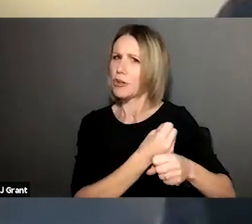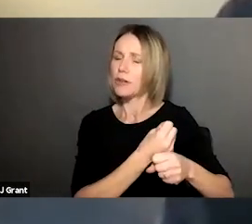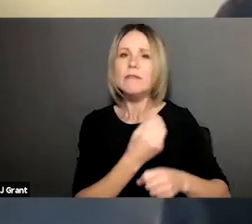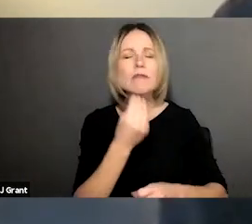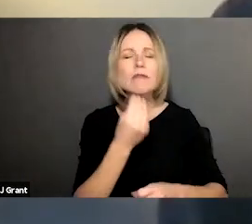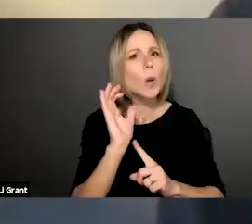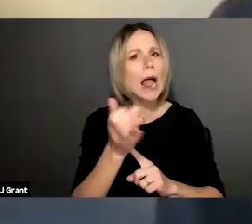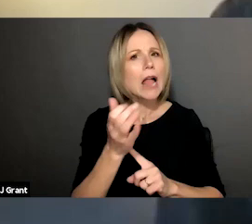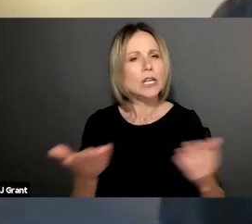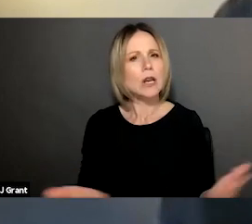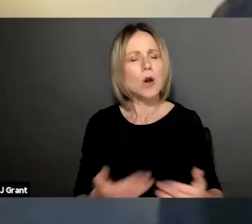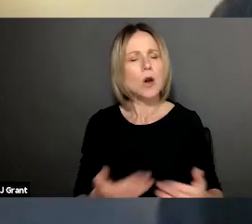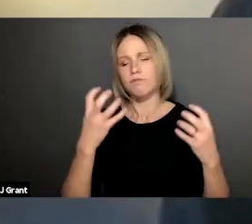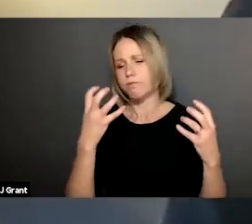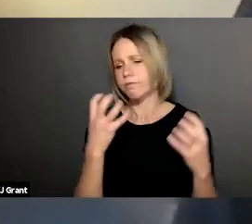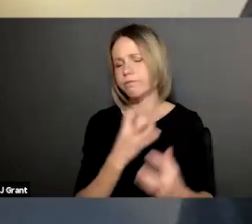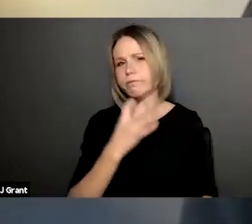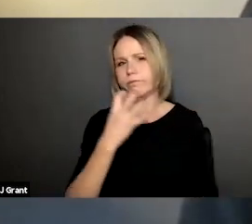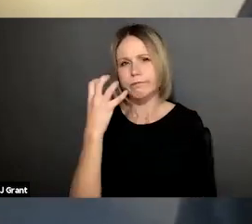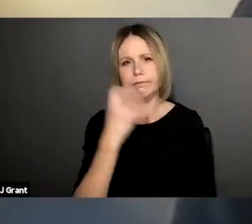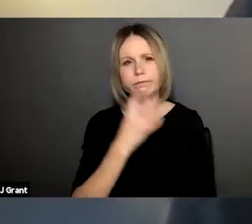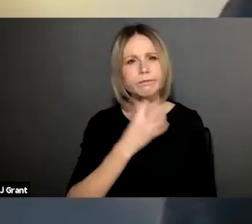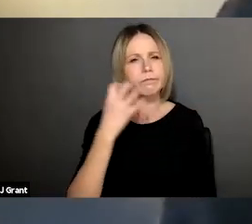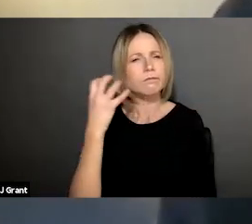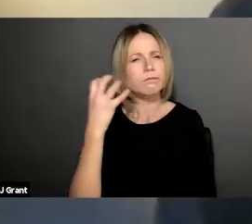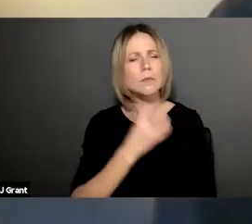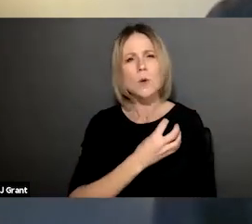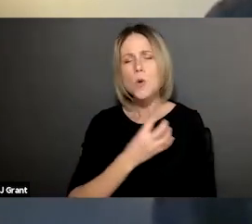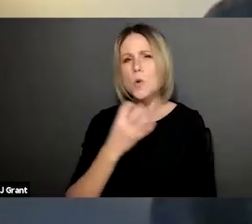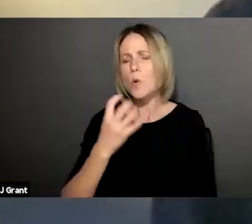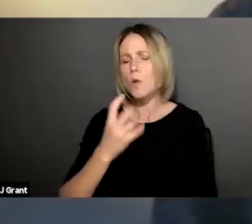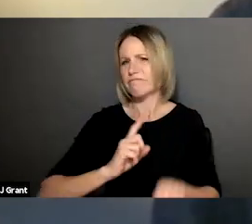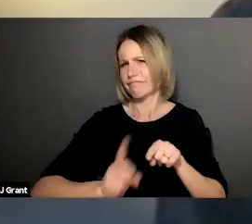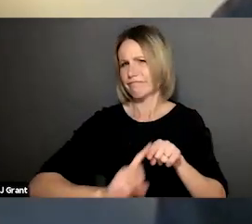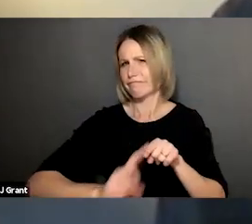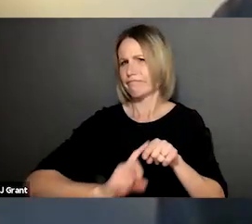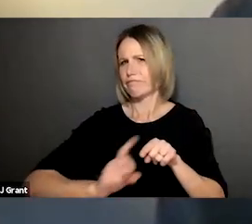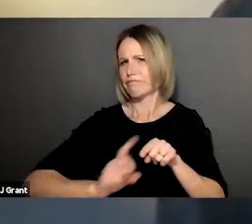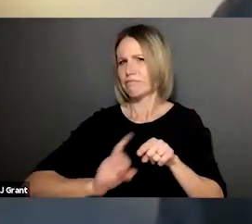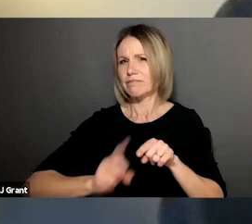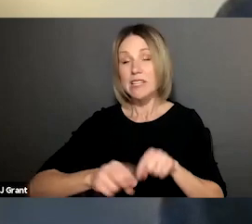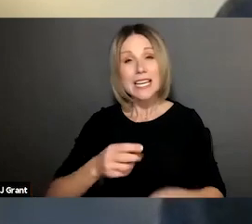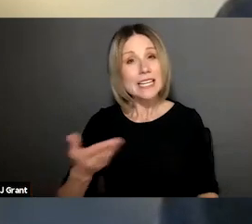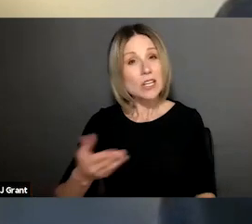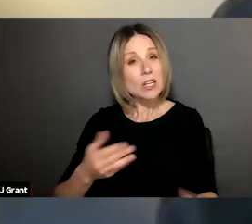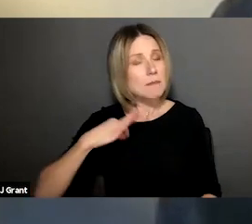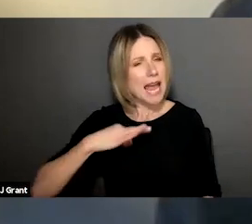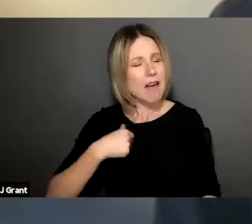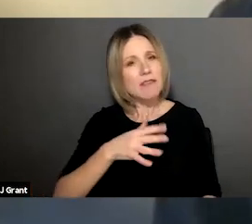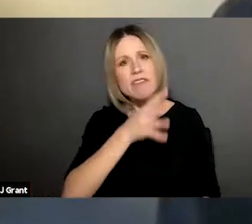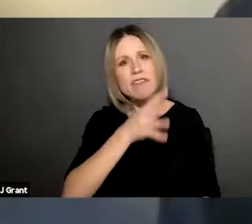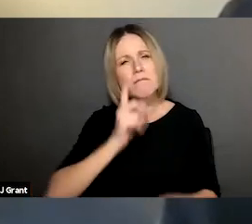The amount of quality ingredients that are coming out of farms in the state of Maine, that are coming